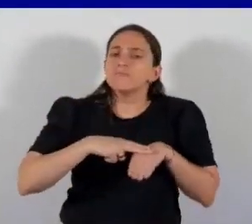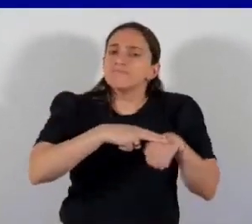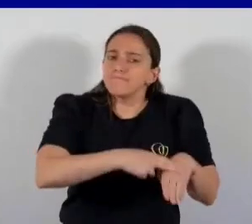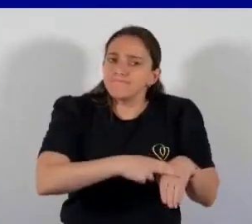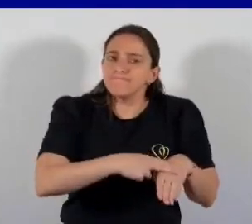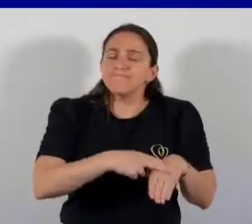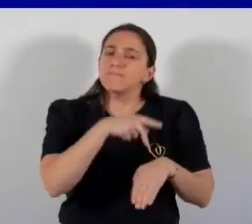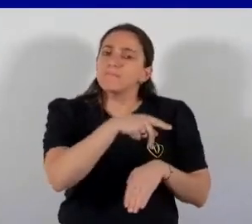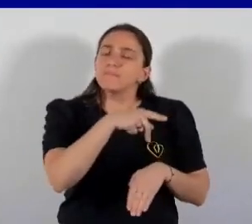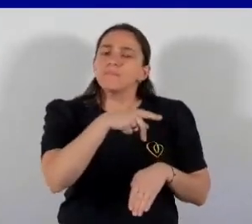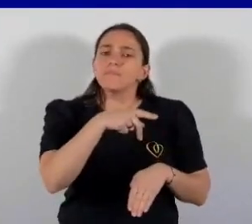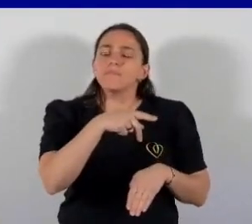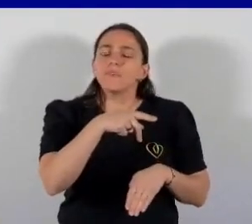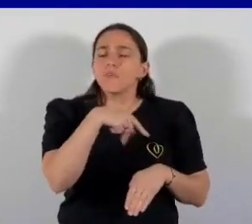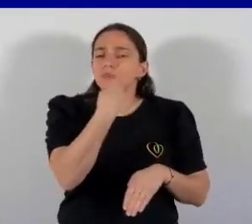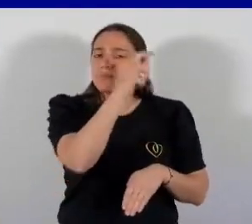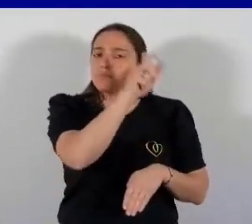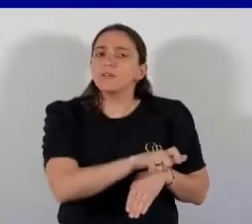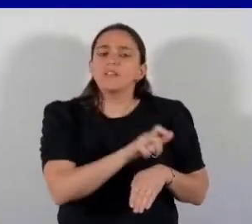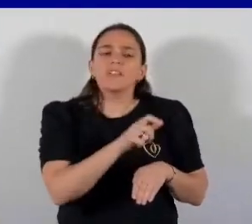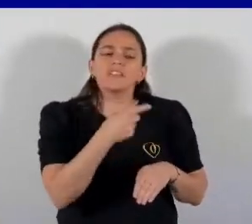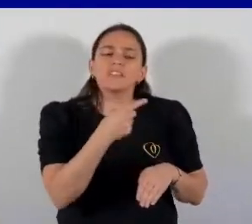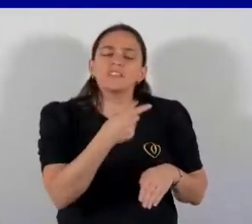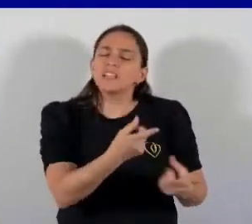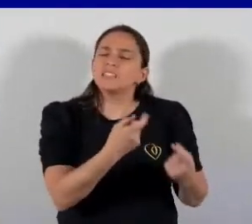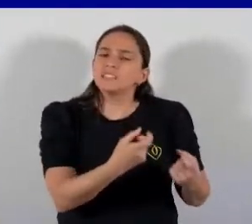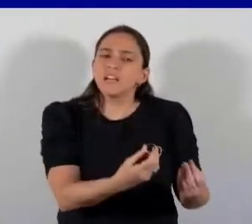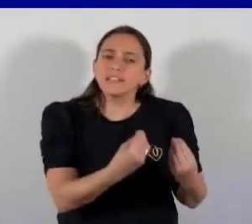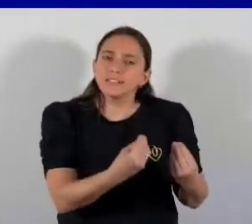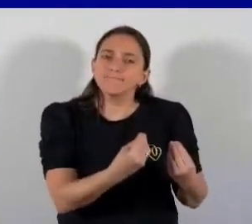he suggests to Solow to incorporate human capital.